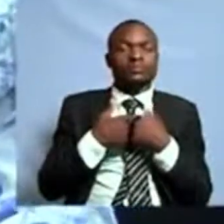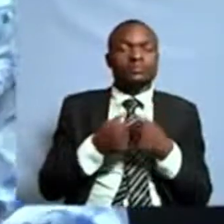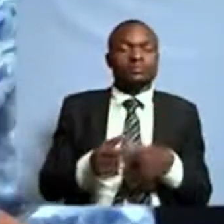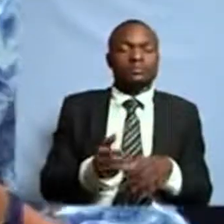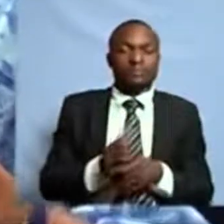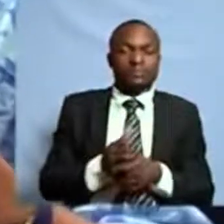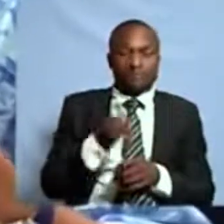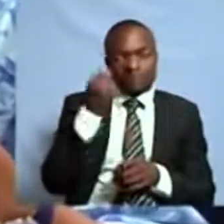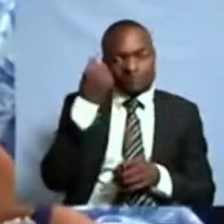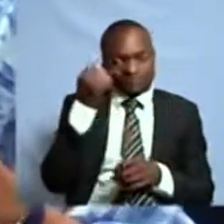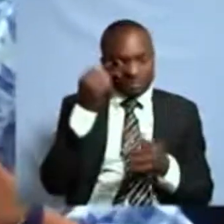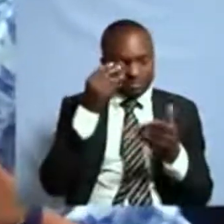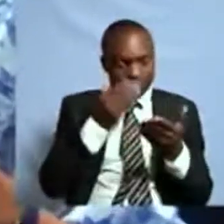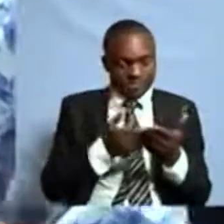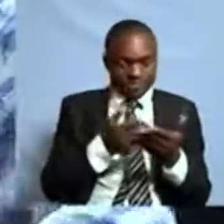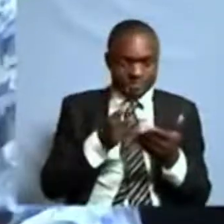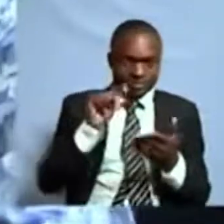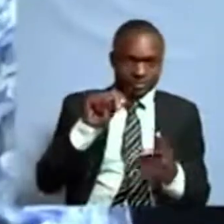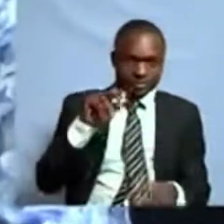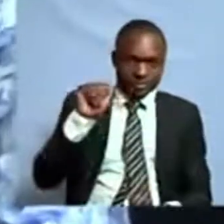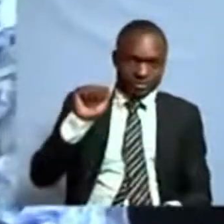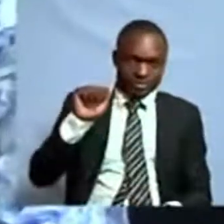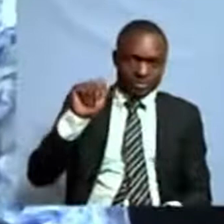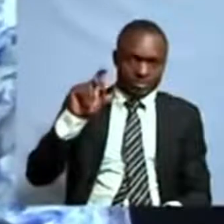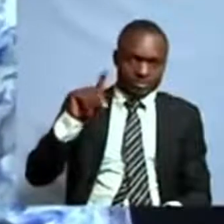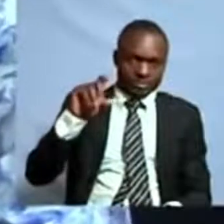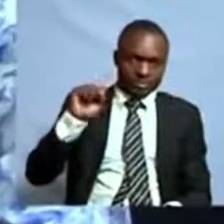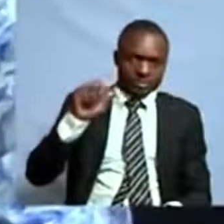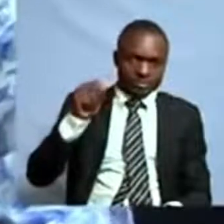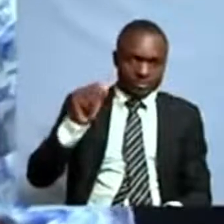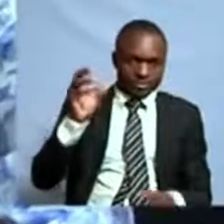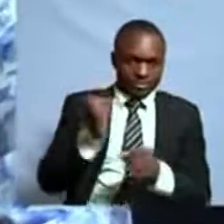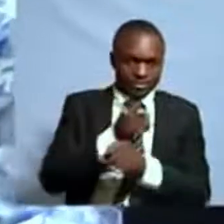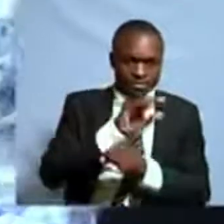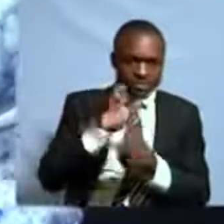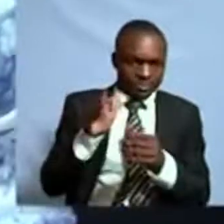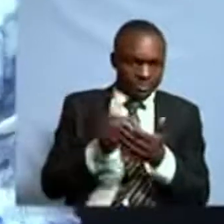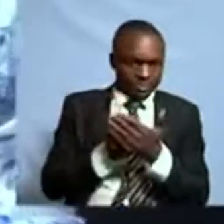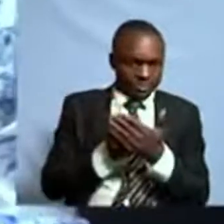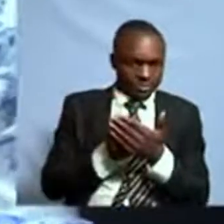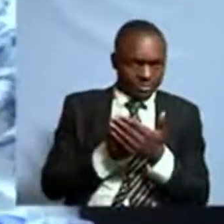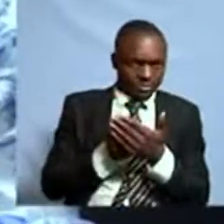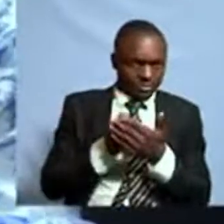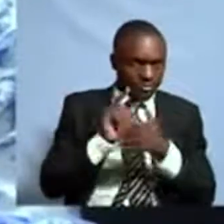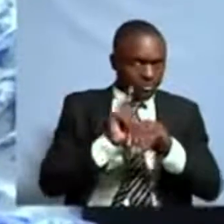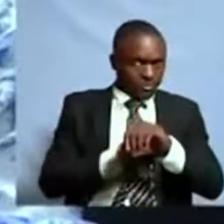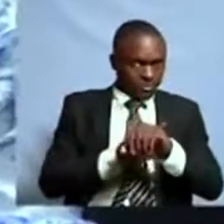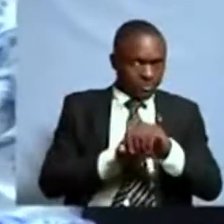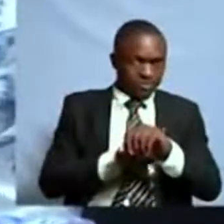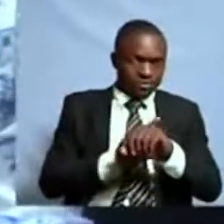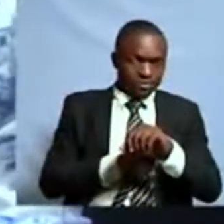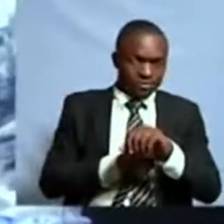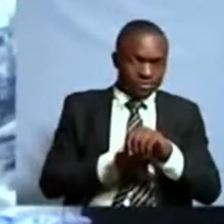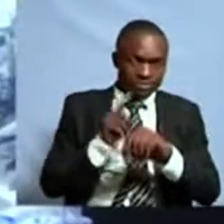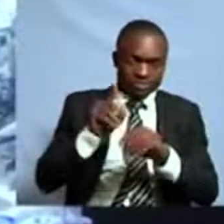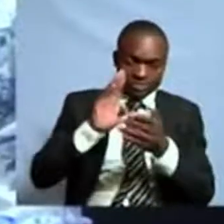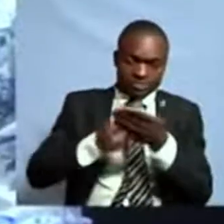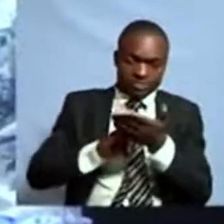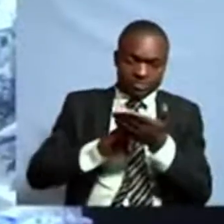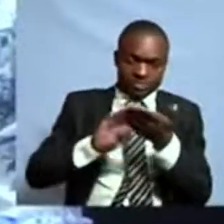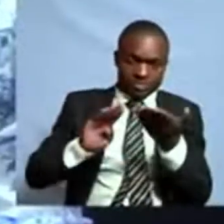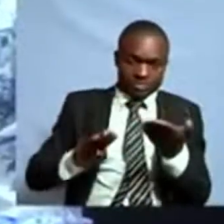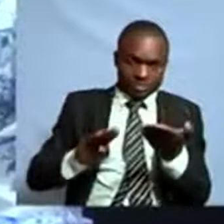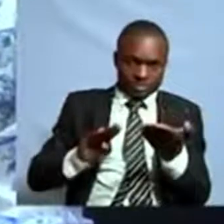the understanding was NAPSA is going to take over everything. Over the course of time, I believe there